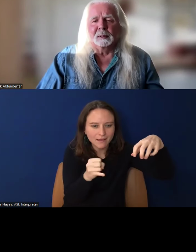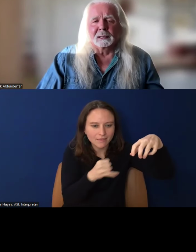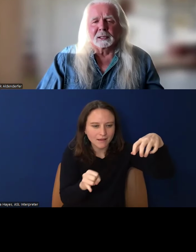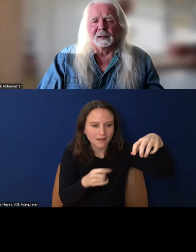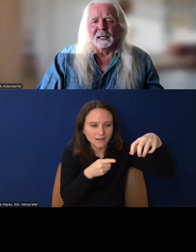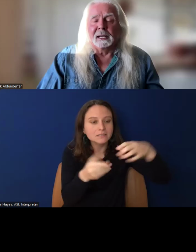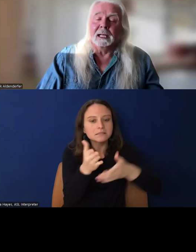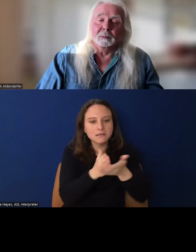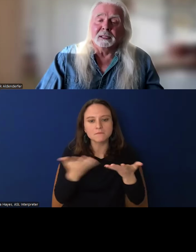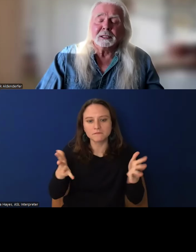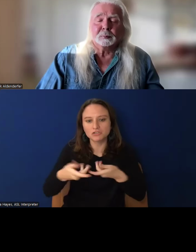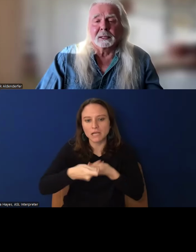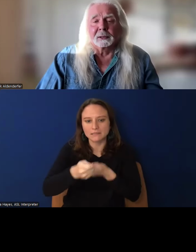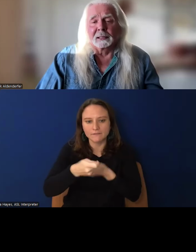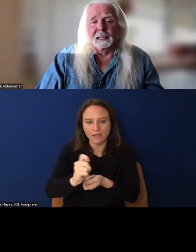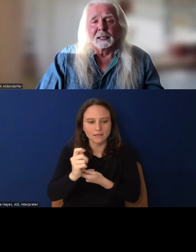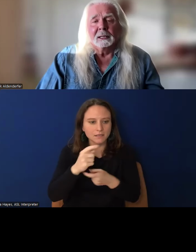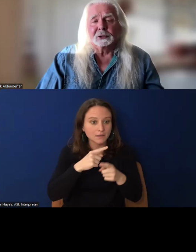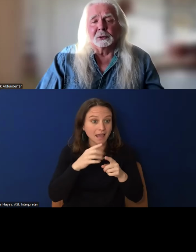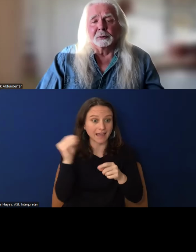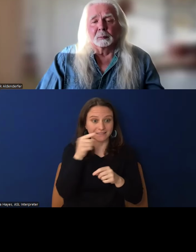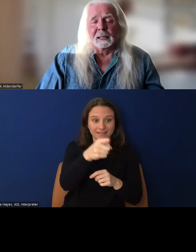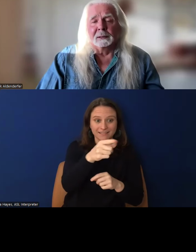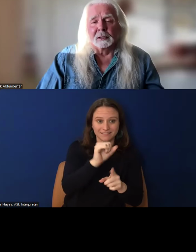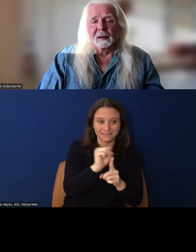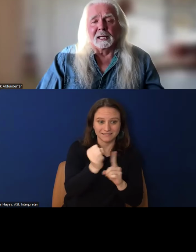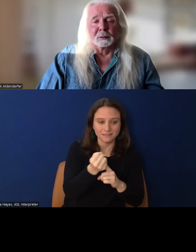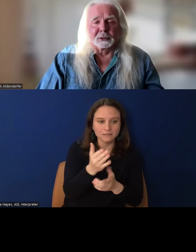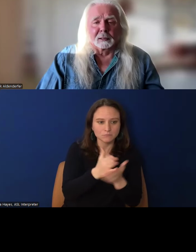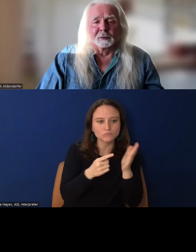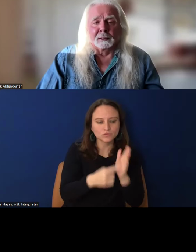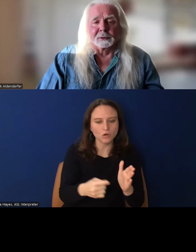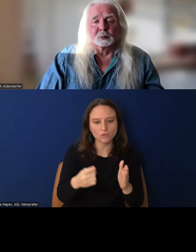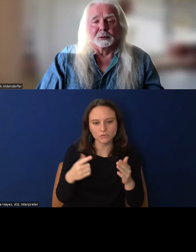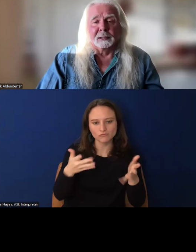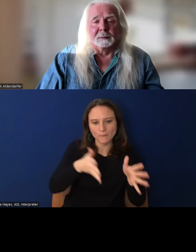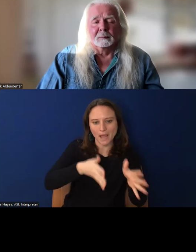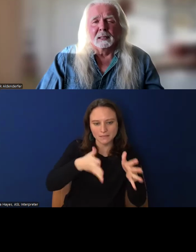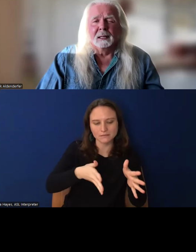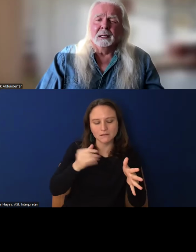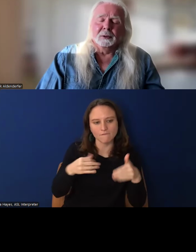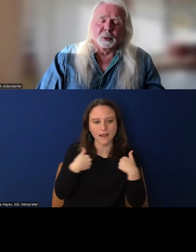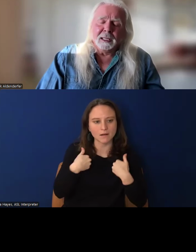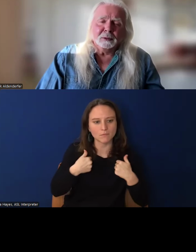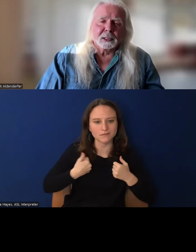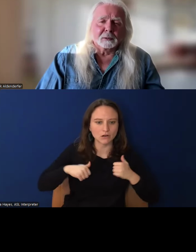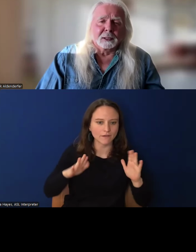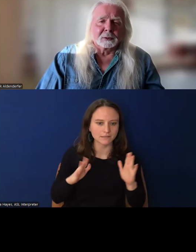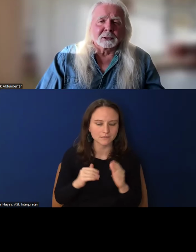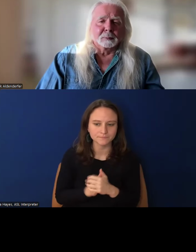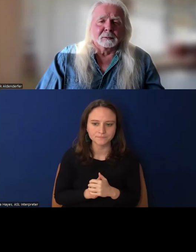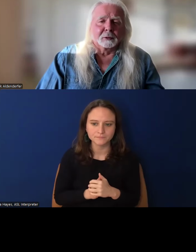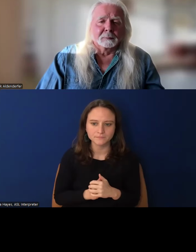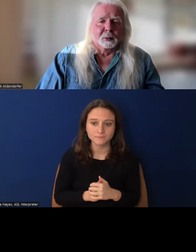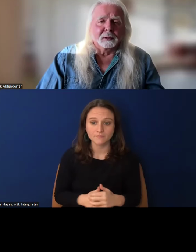which have been excavated, and in this particular case, show the remains of animal sacrifices within them. So animal sacrifice